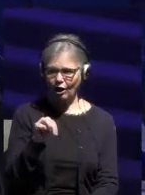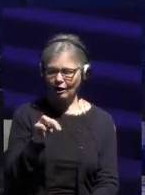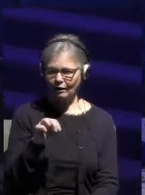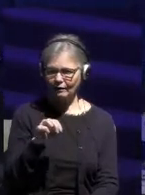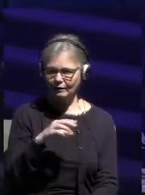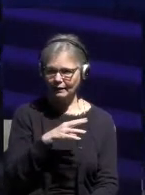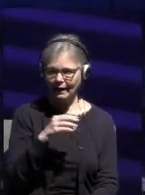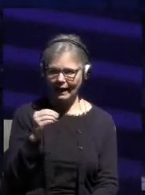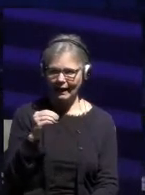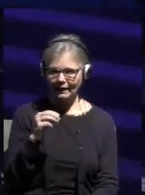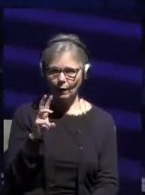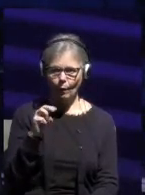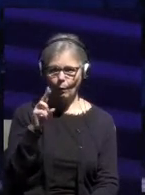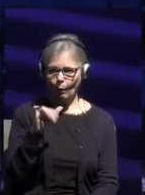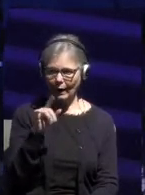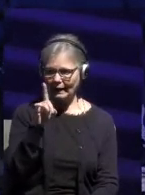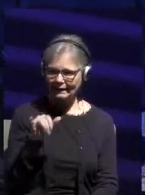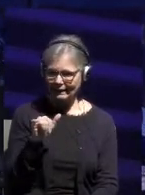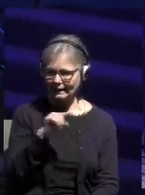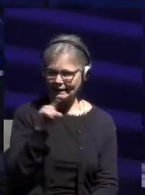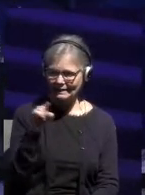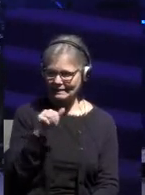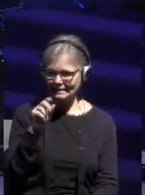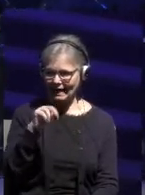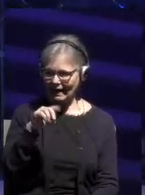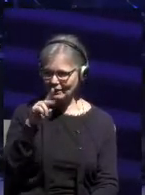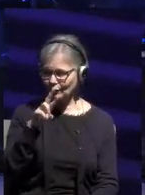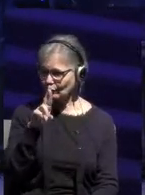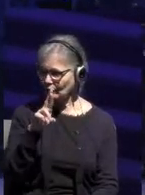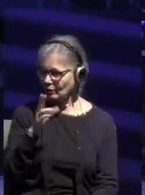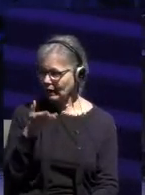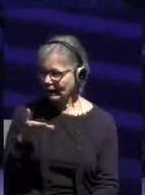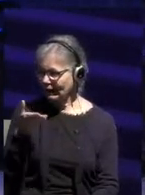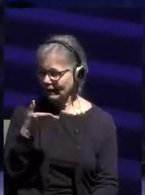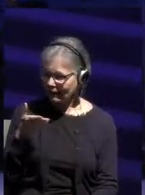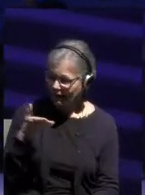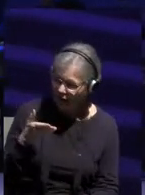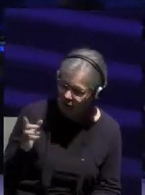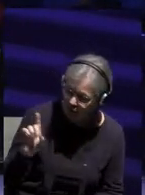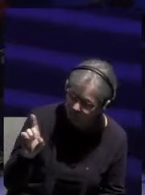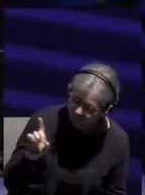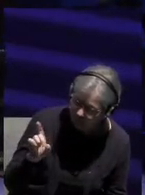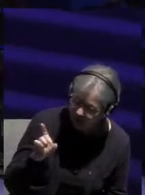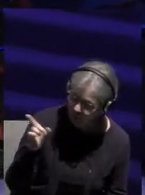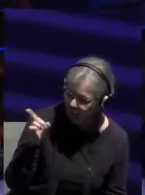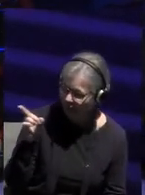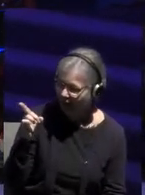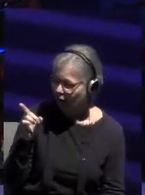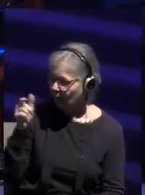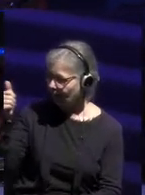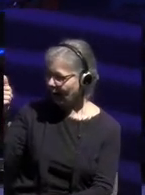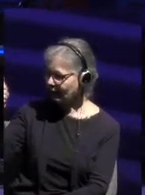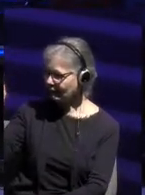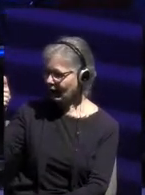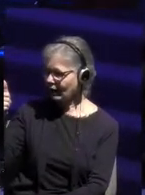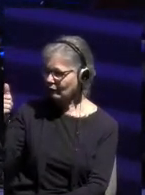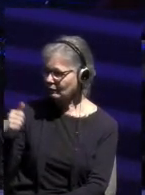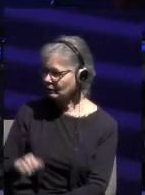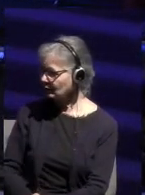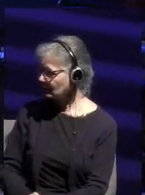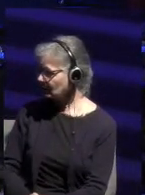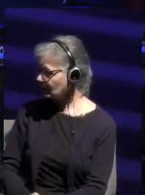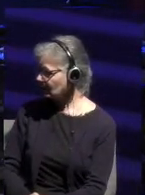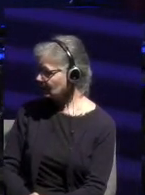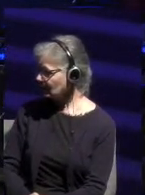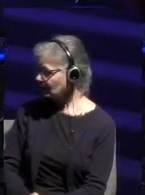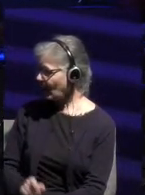Wendy and Zanders is here. Where are y'all? Oh, okay. There we go. Hallelujah. Right back here is Keyshawn and